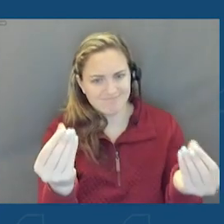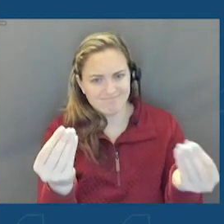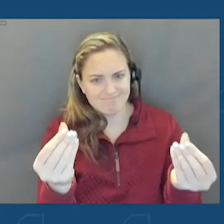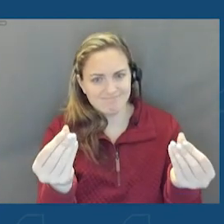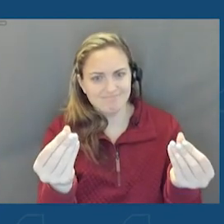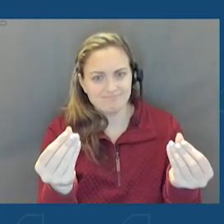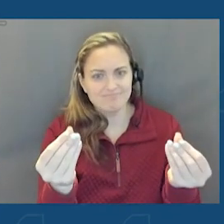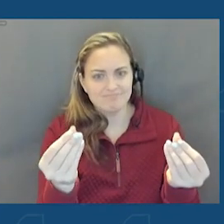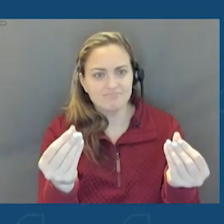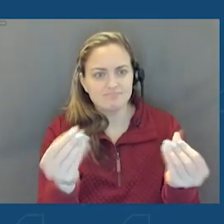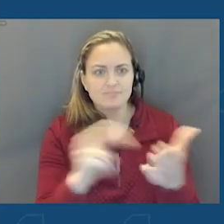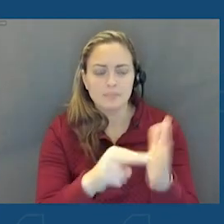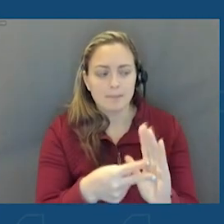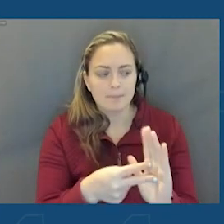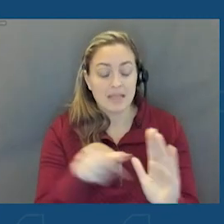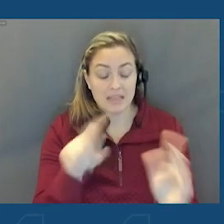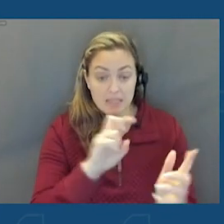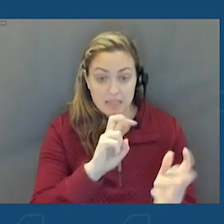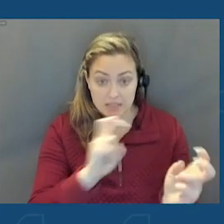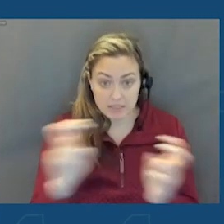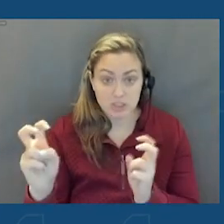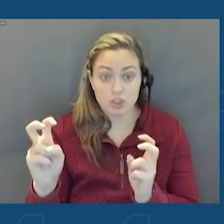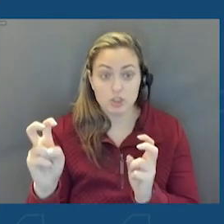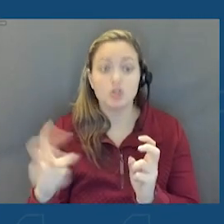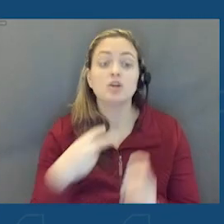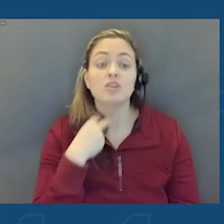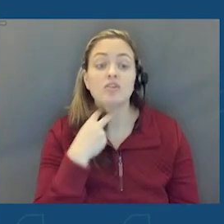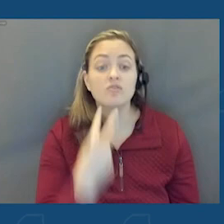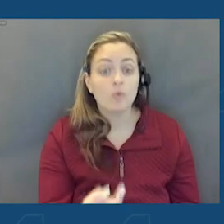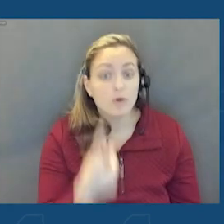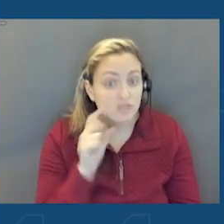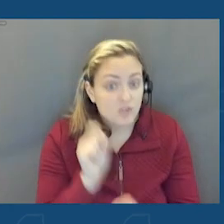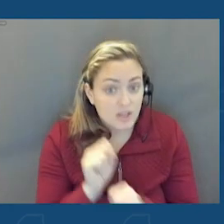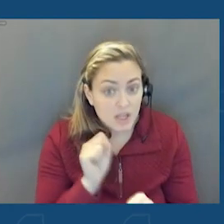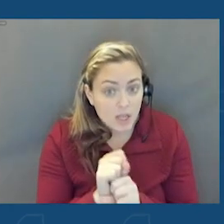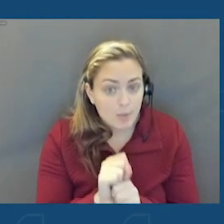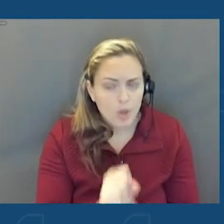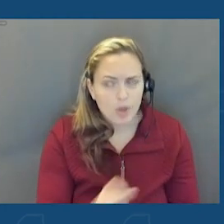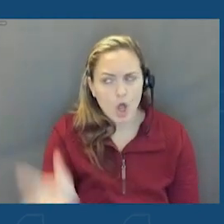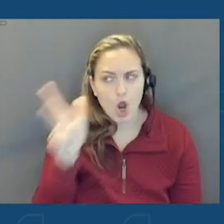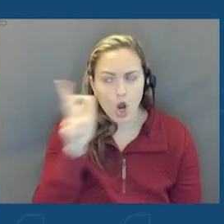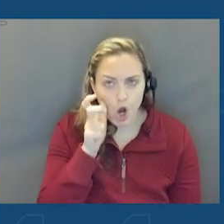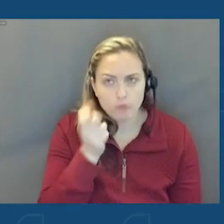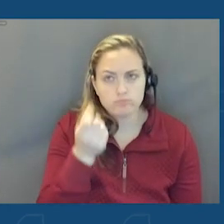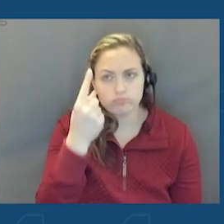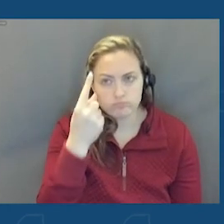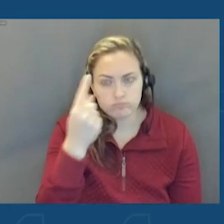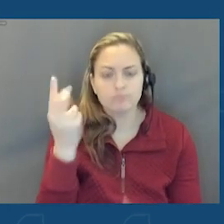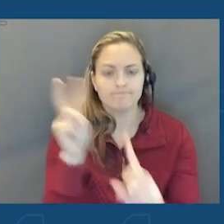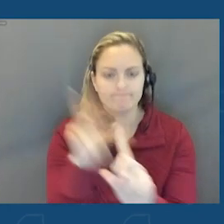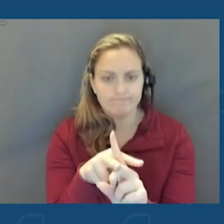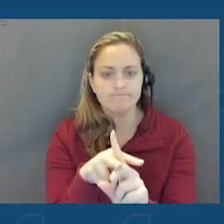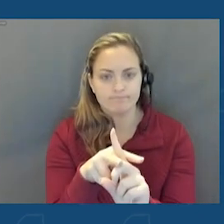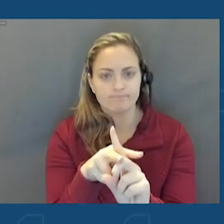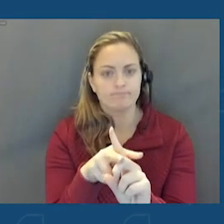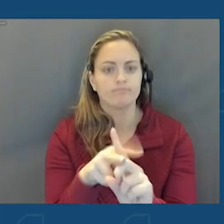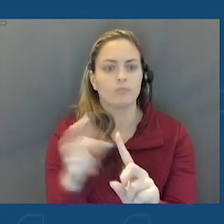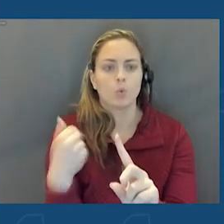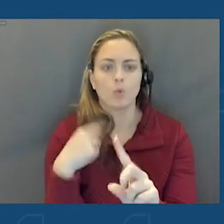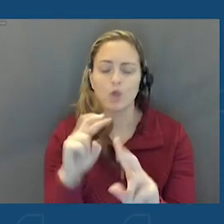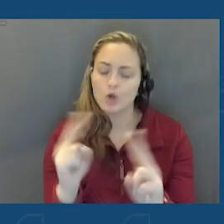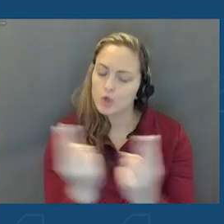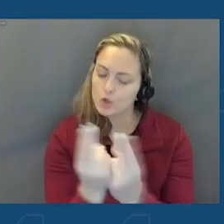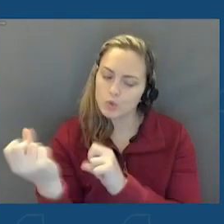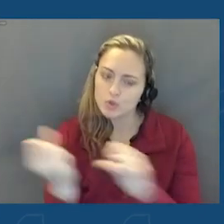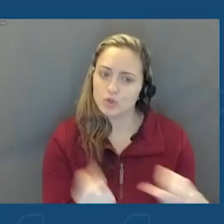It means that on these issues, the voice of labor was heard. Because in this state, we are union strong. What are